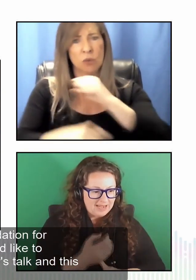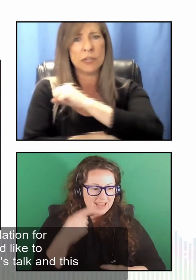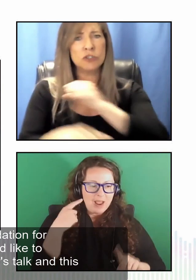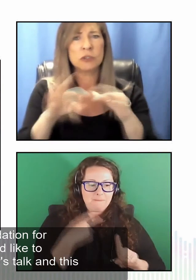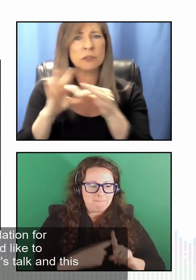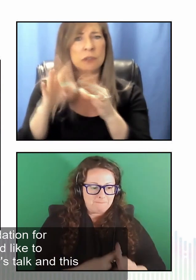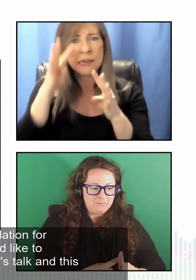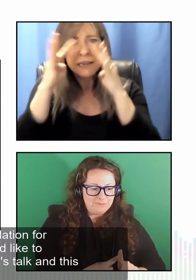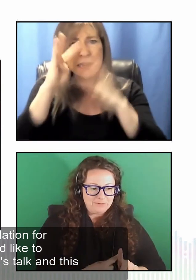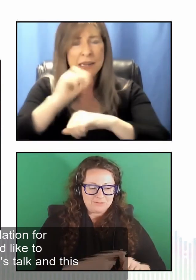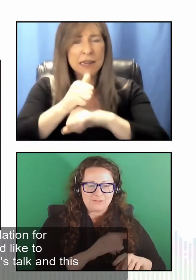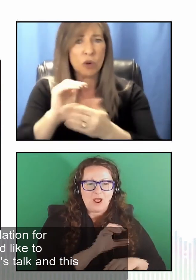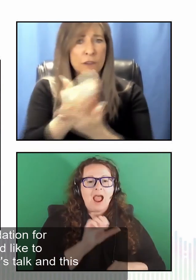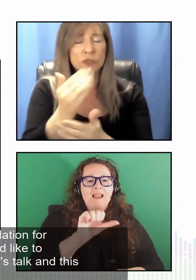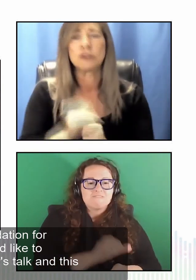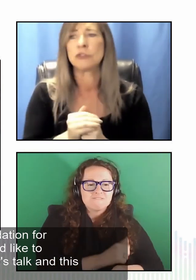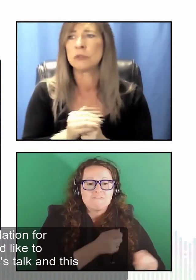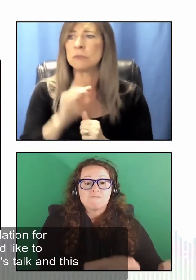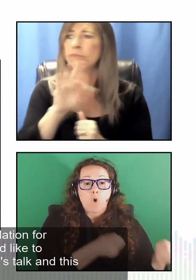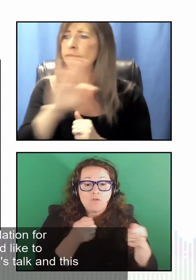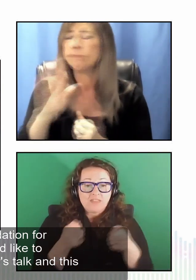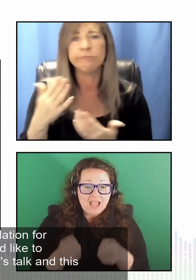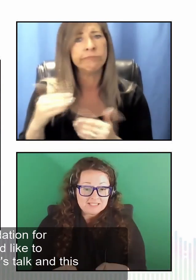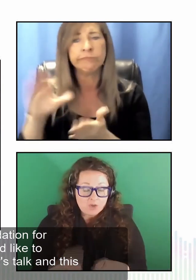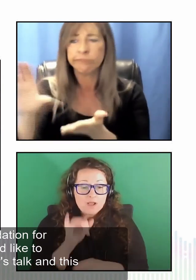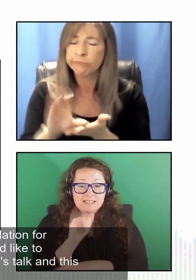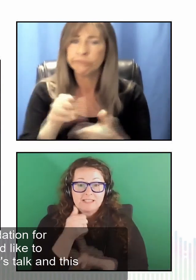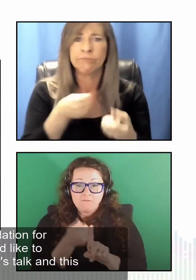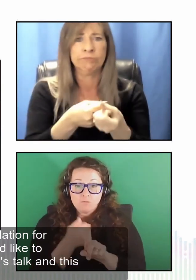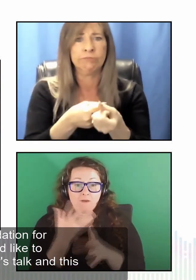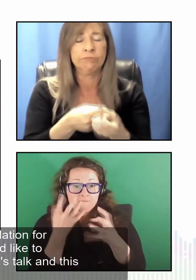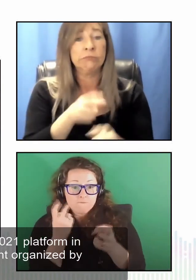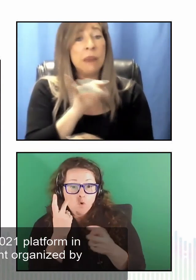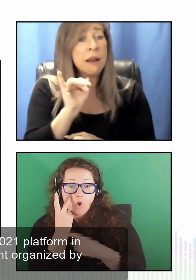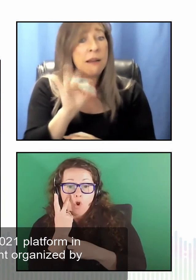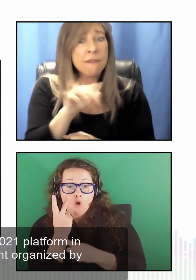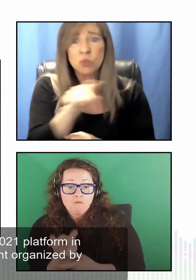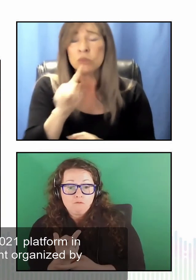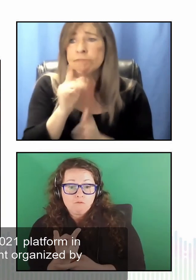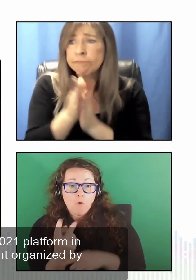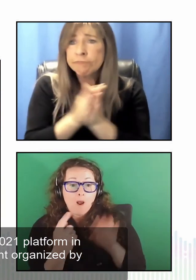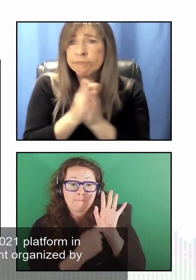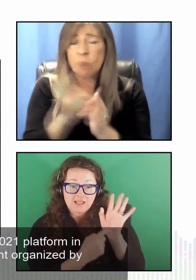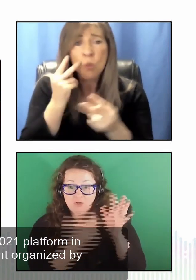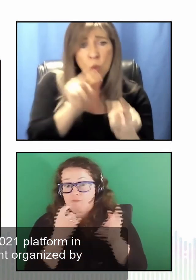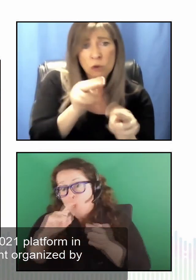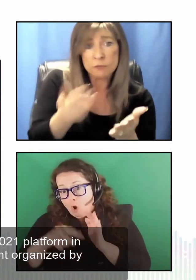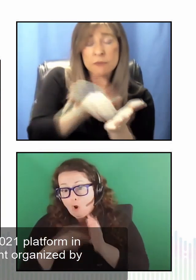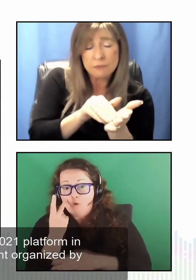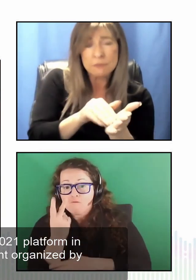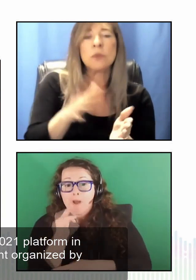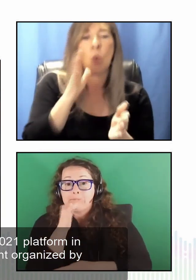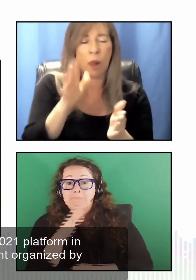support. If you'd like to revisit the Honorable Ethel Blondin-Andrew's talk in this conversation, the video will be available on the Congress